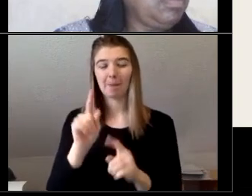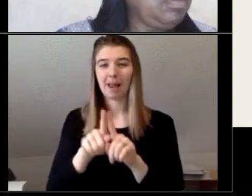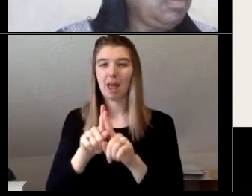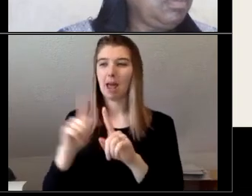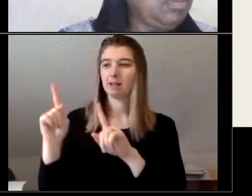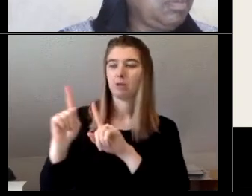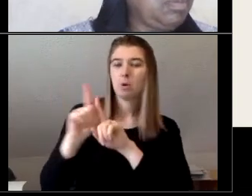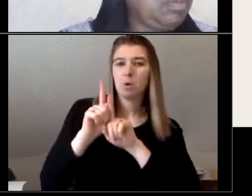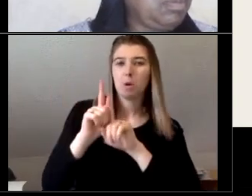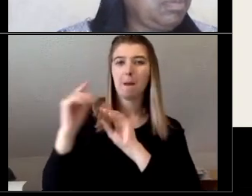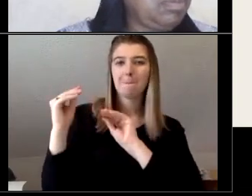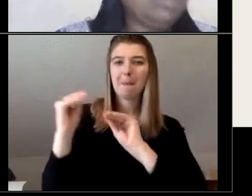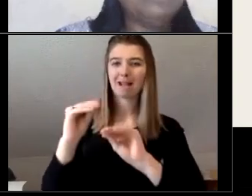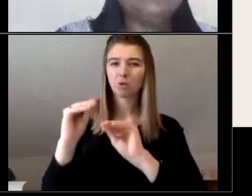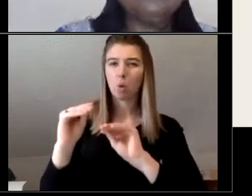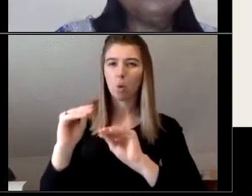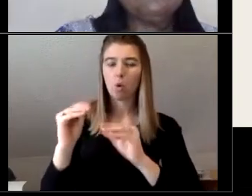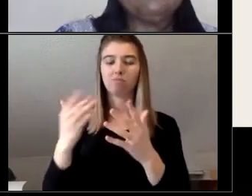really